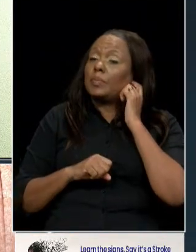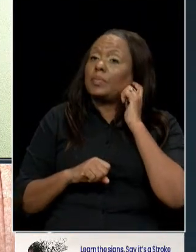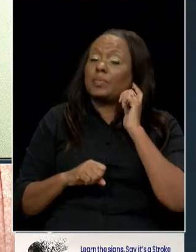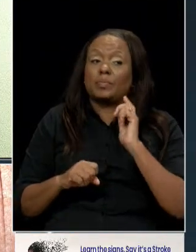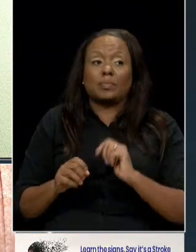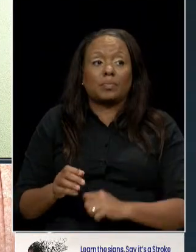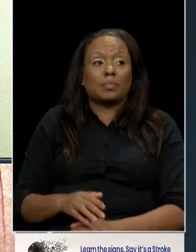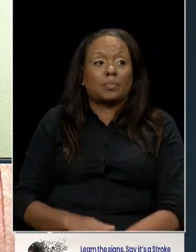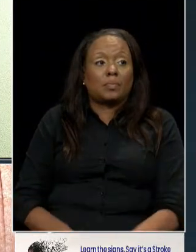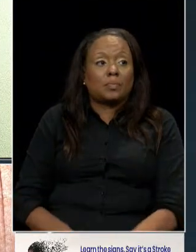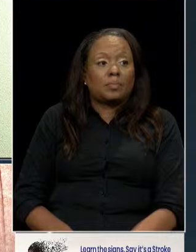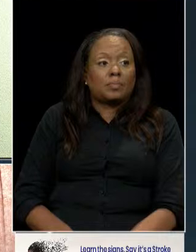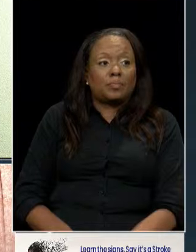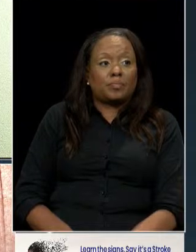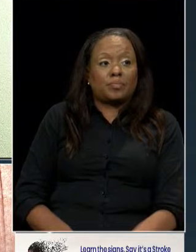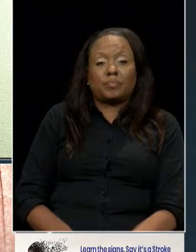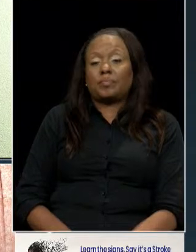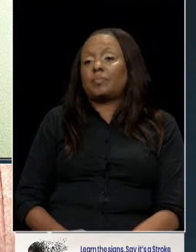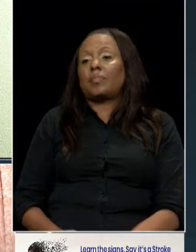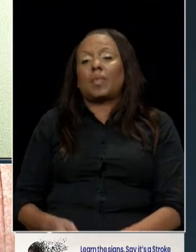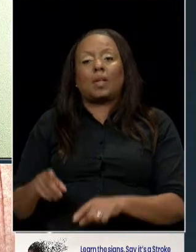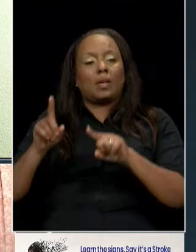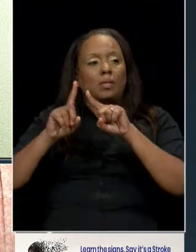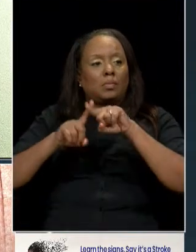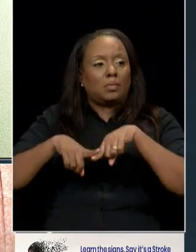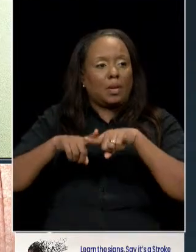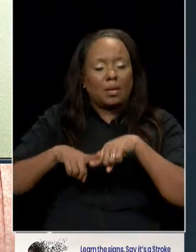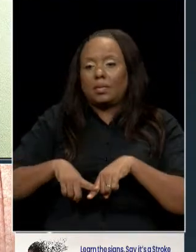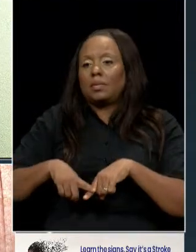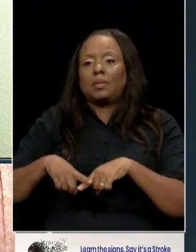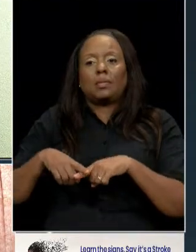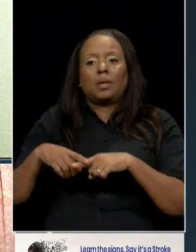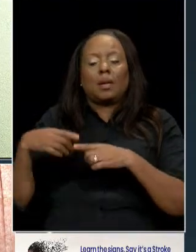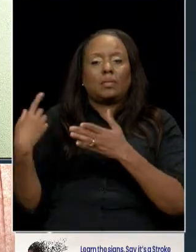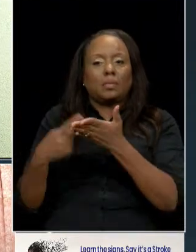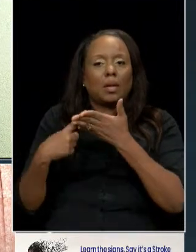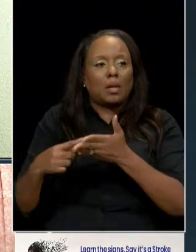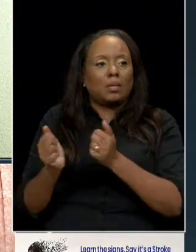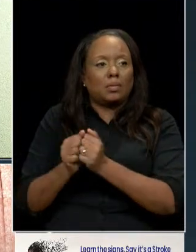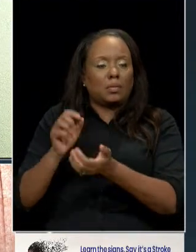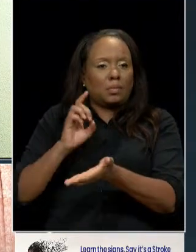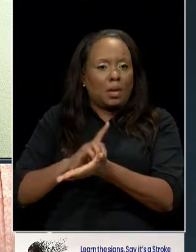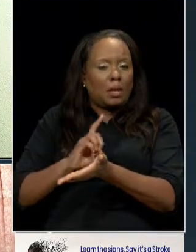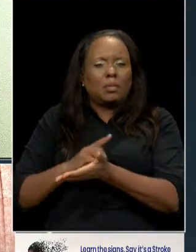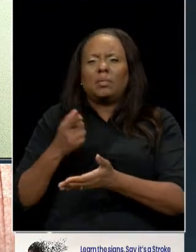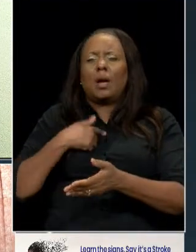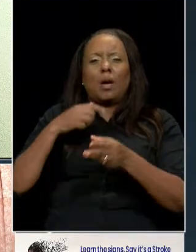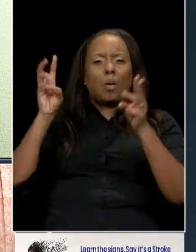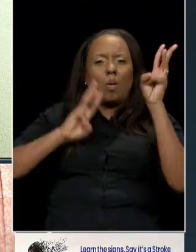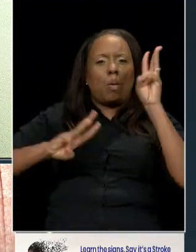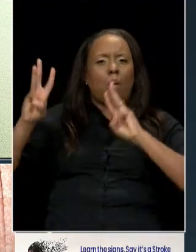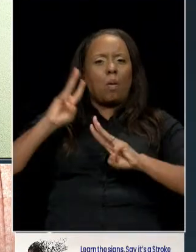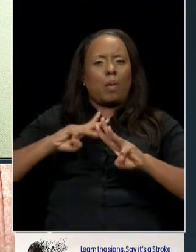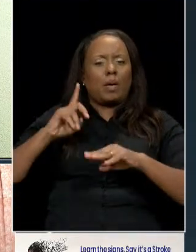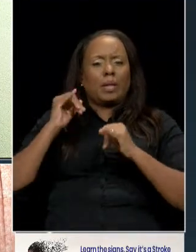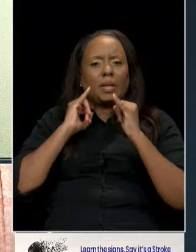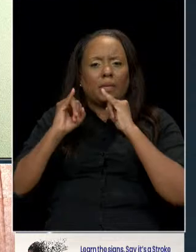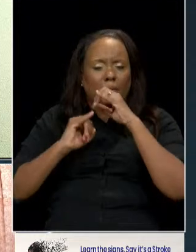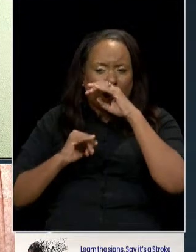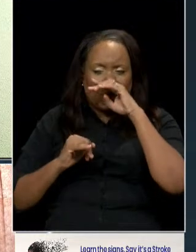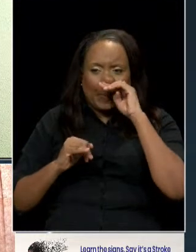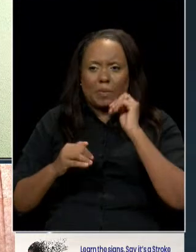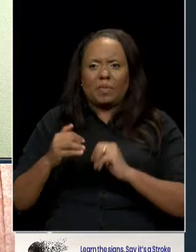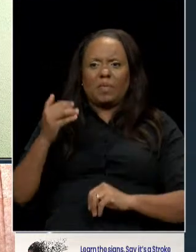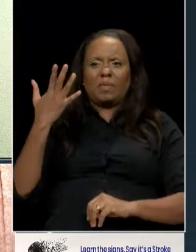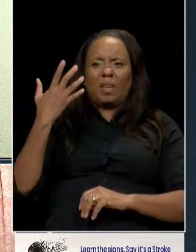So a lot of that depends upon the consultation yes. that he's had. I was And particularly worried, that. as I said, that it took him 5 years